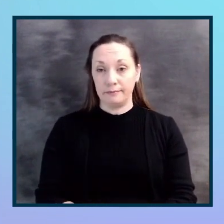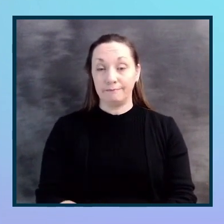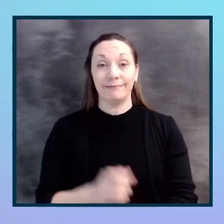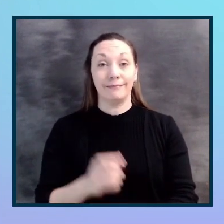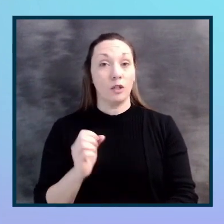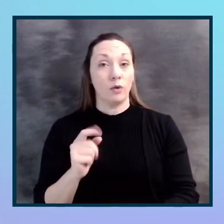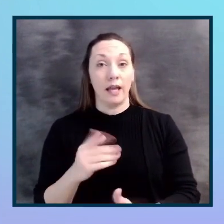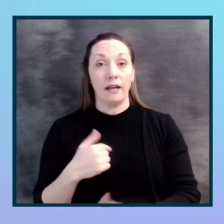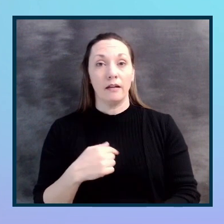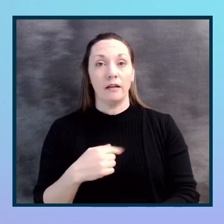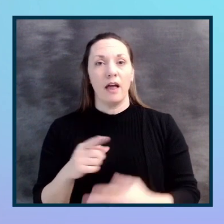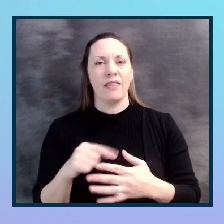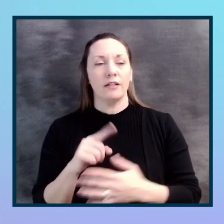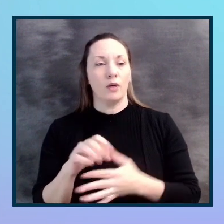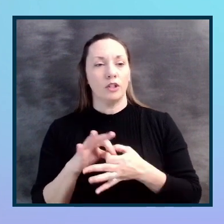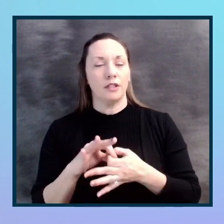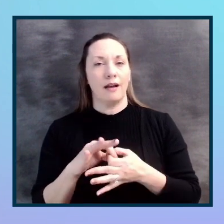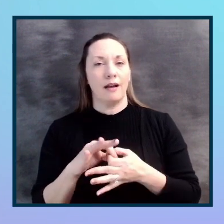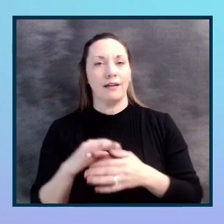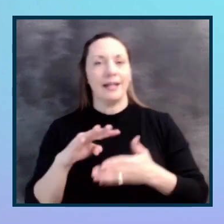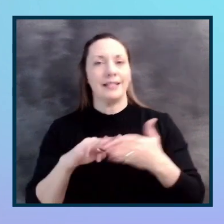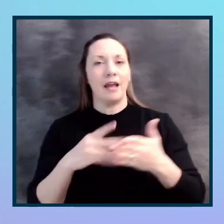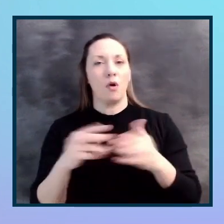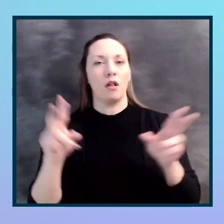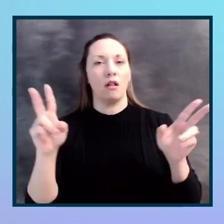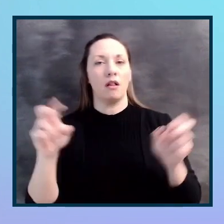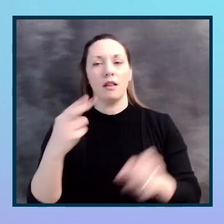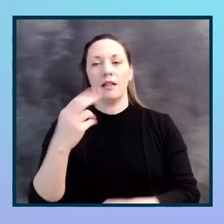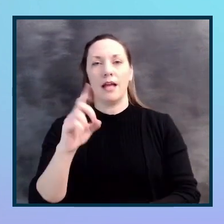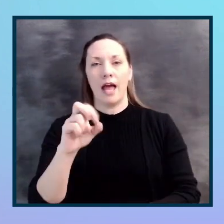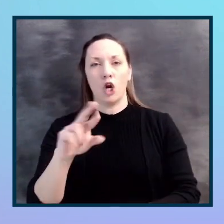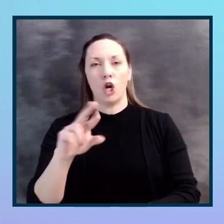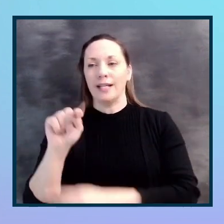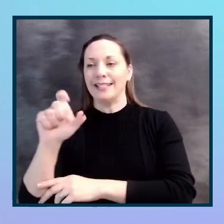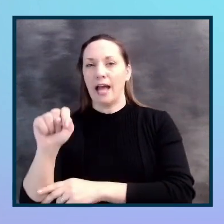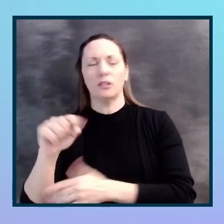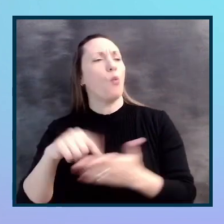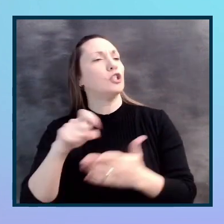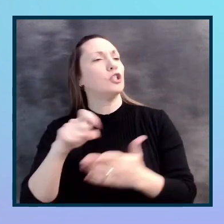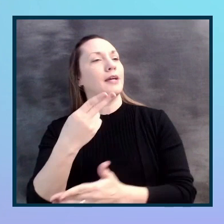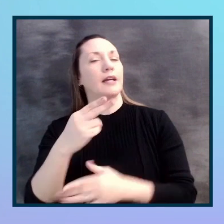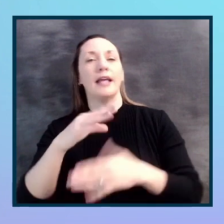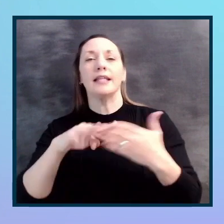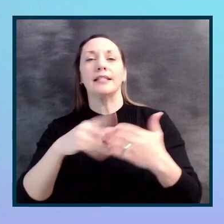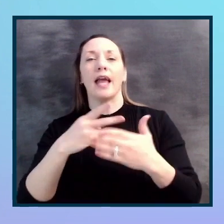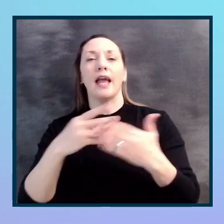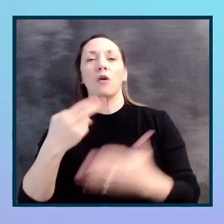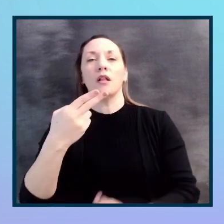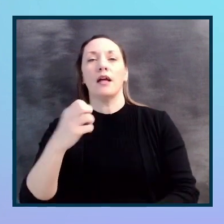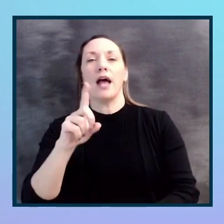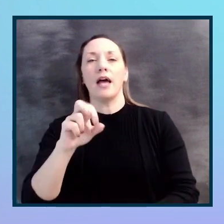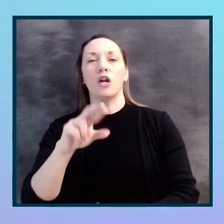Okay, this one's on table header text. What should be the table header text for